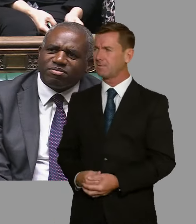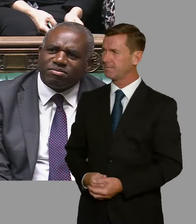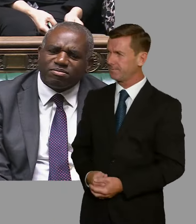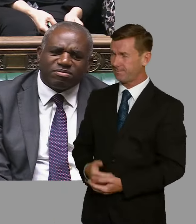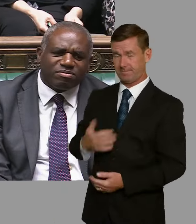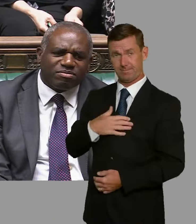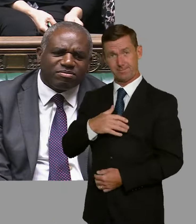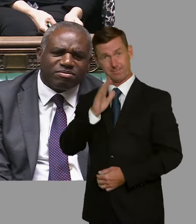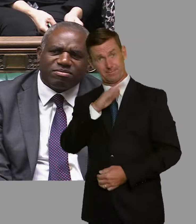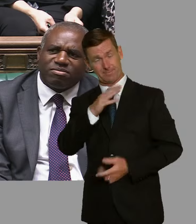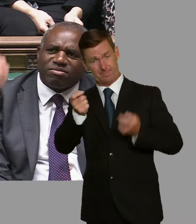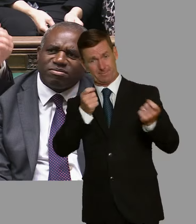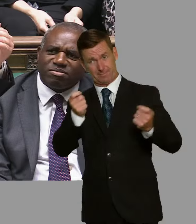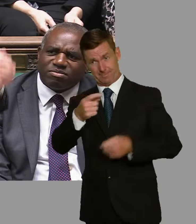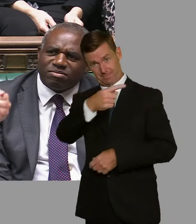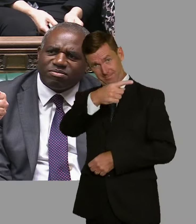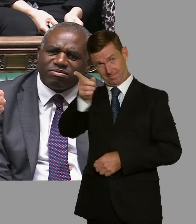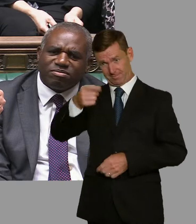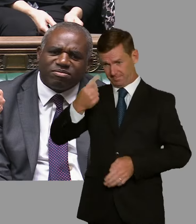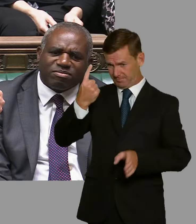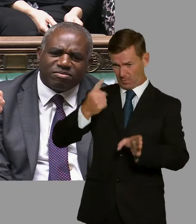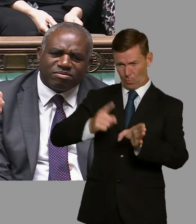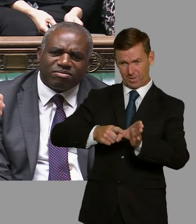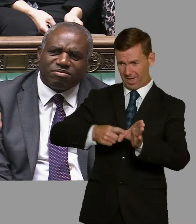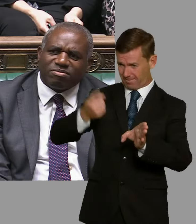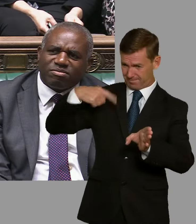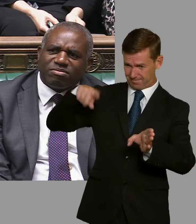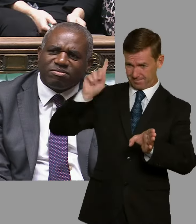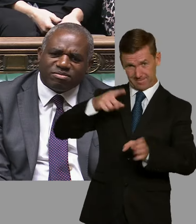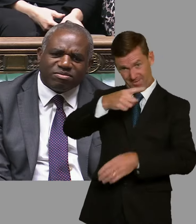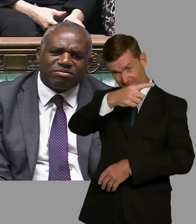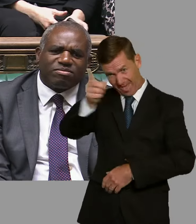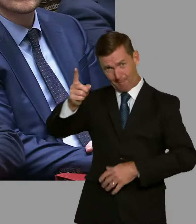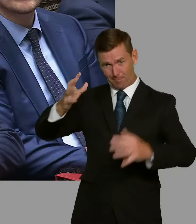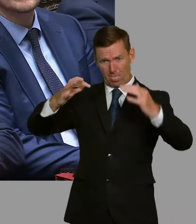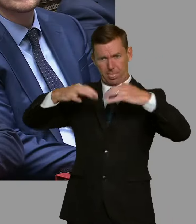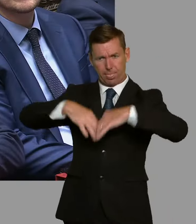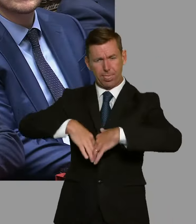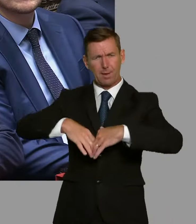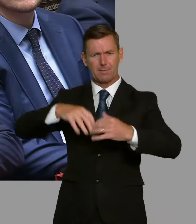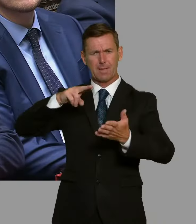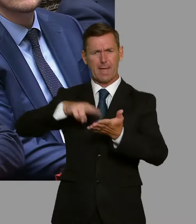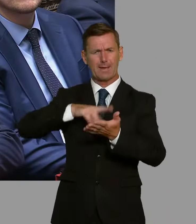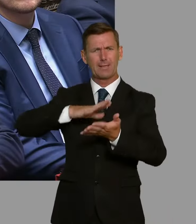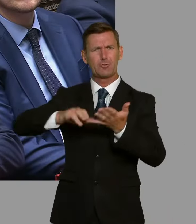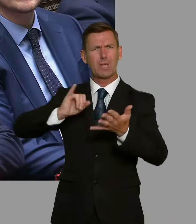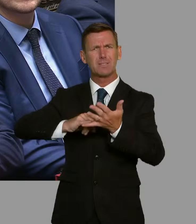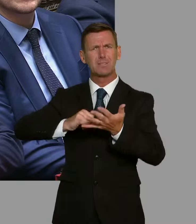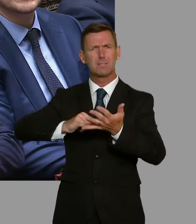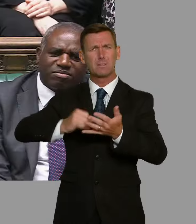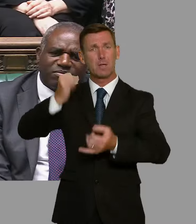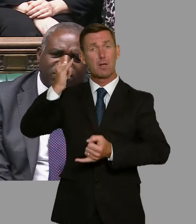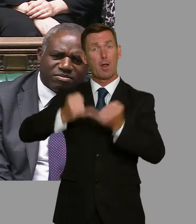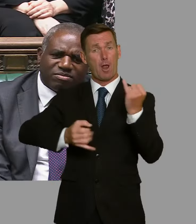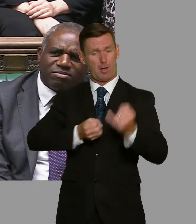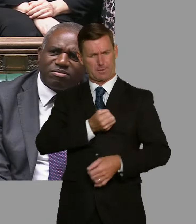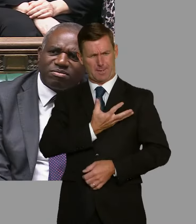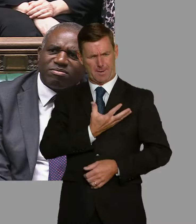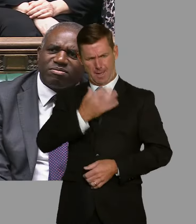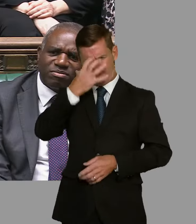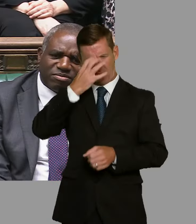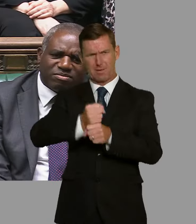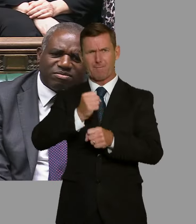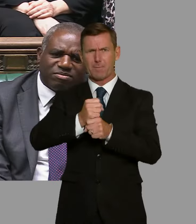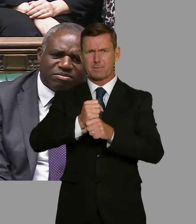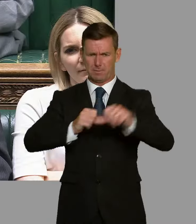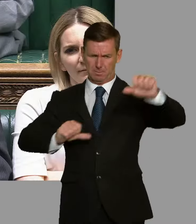The last Labour government brought the waiting list down to record lows. They drove them up to record highs. The last Labour government had the highest